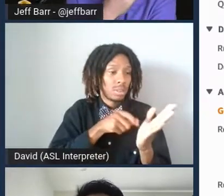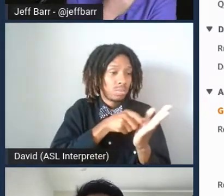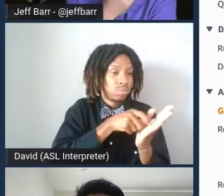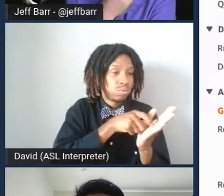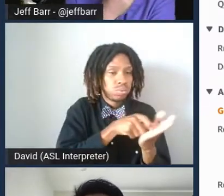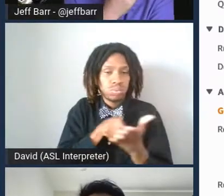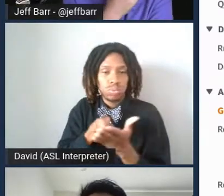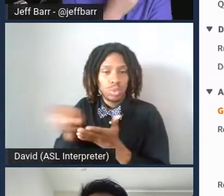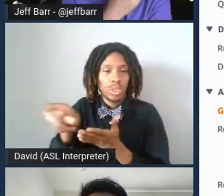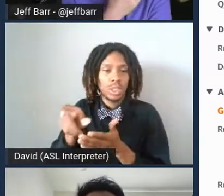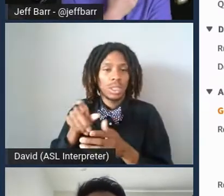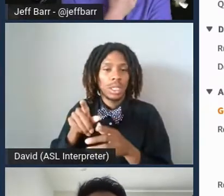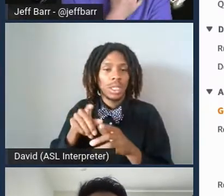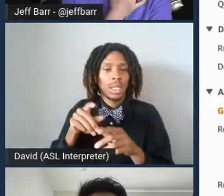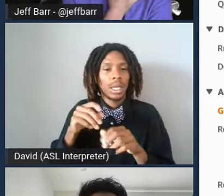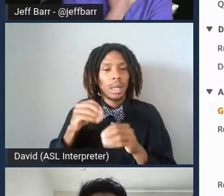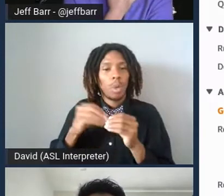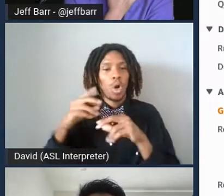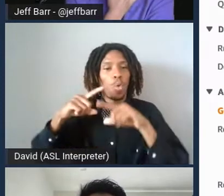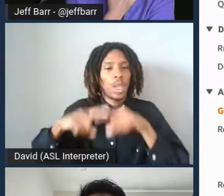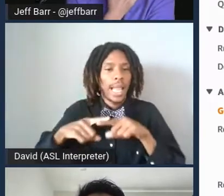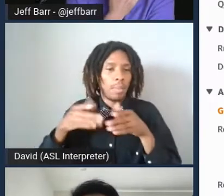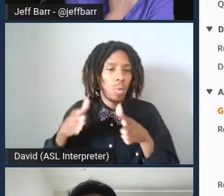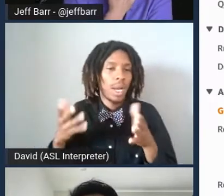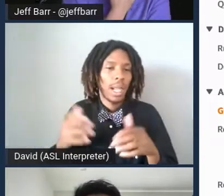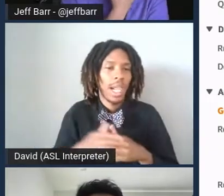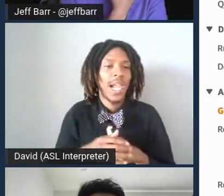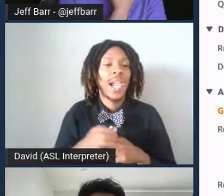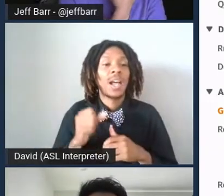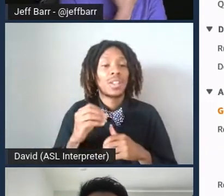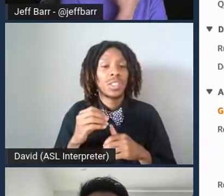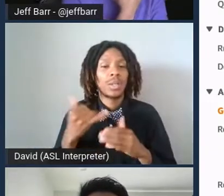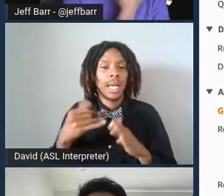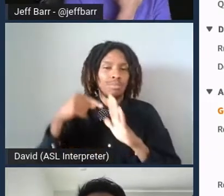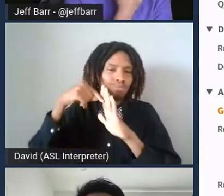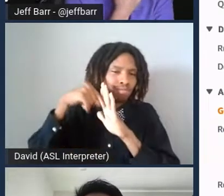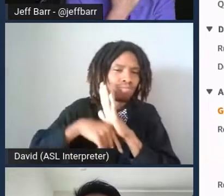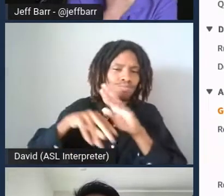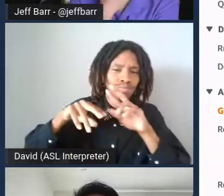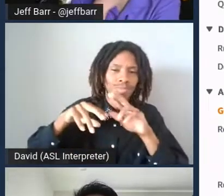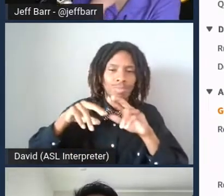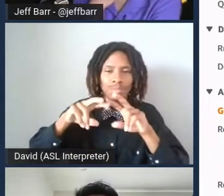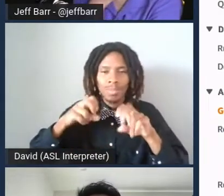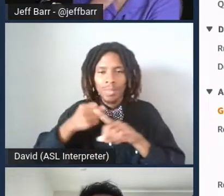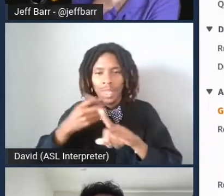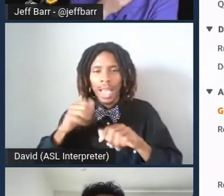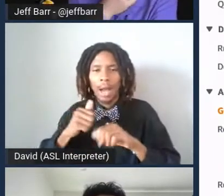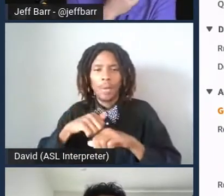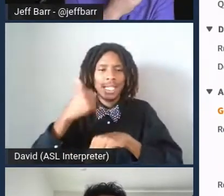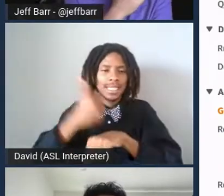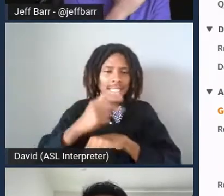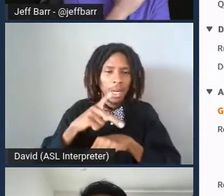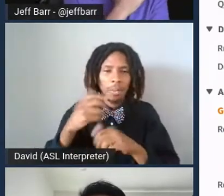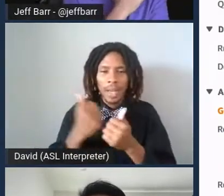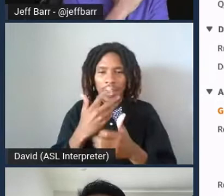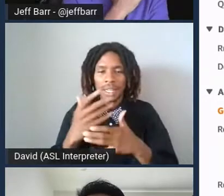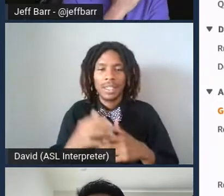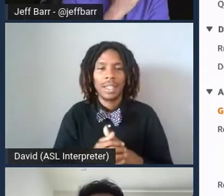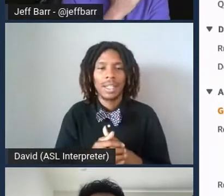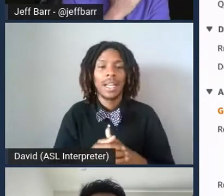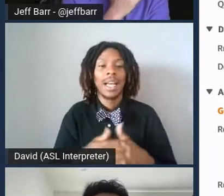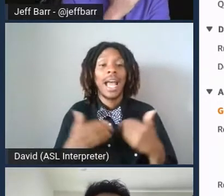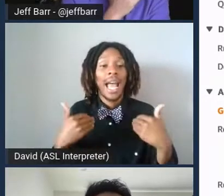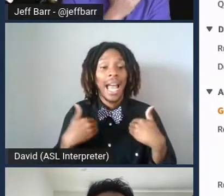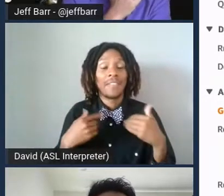very reliable way. So let's dive into how we can set all of these things up. I have a